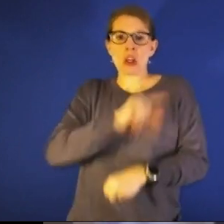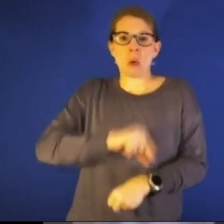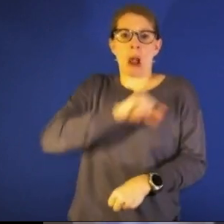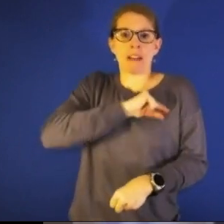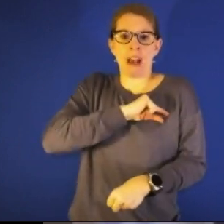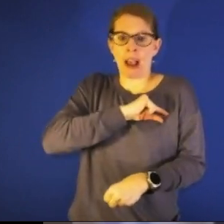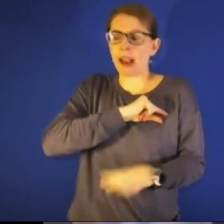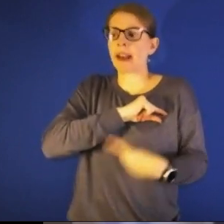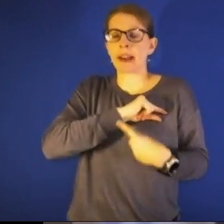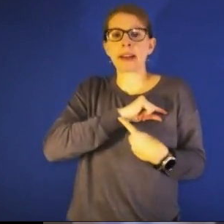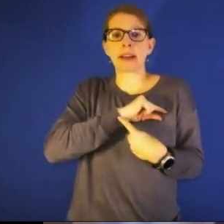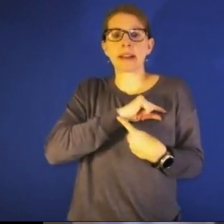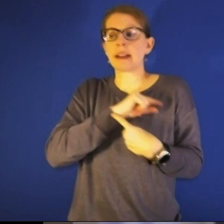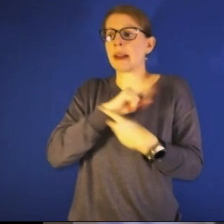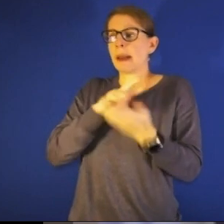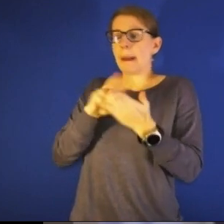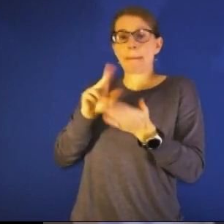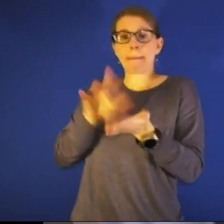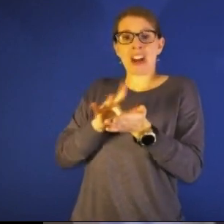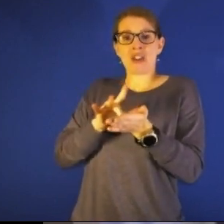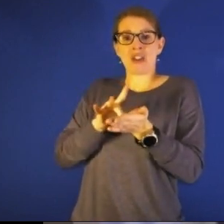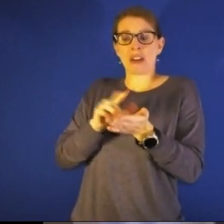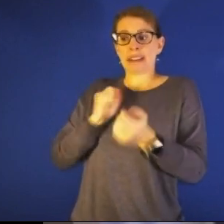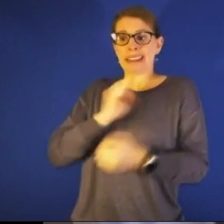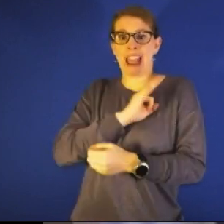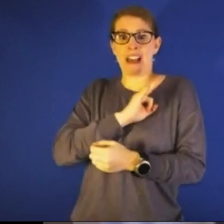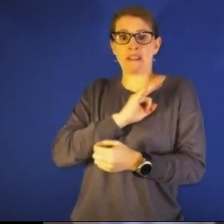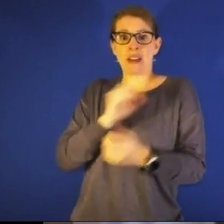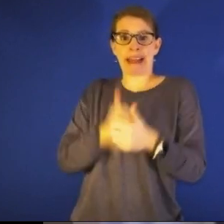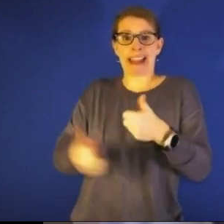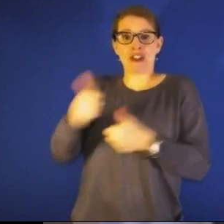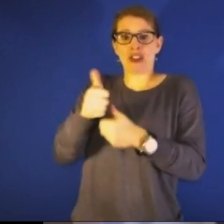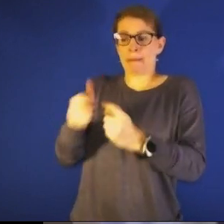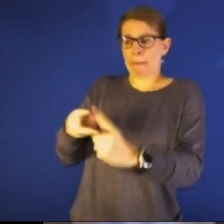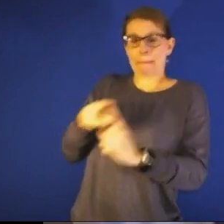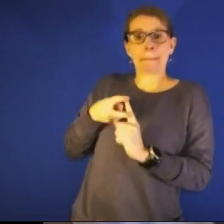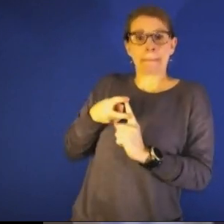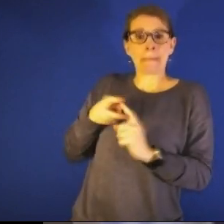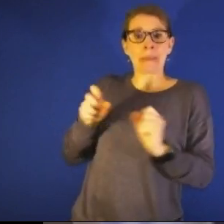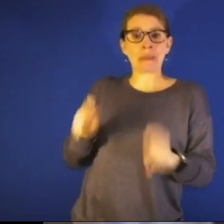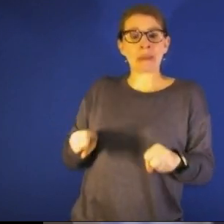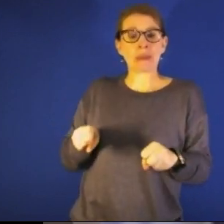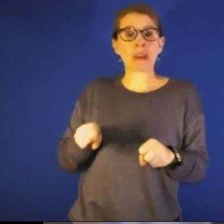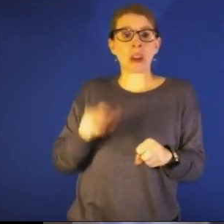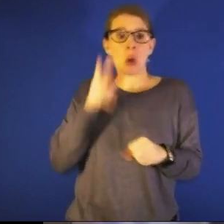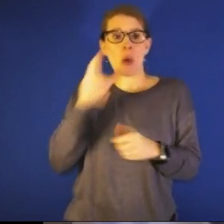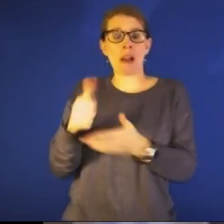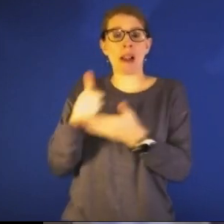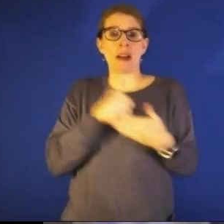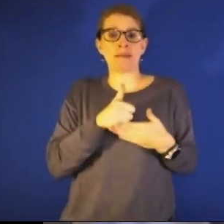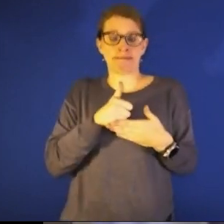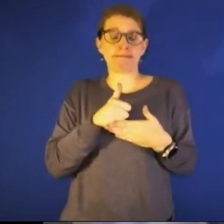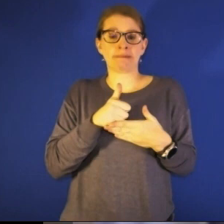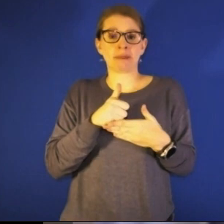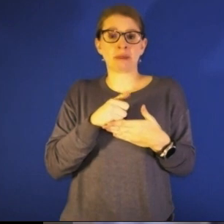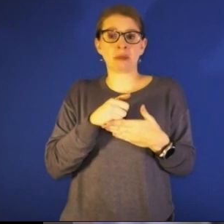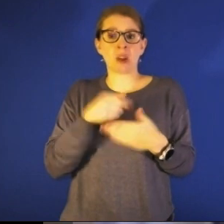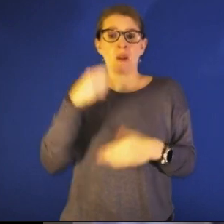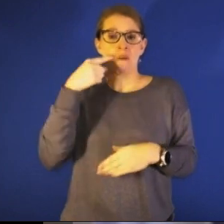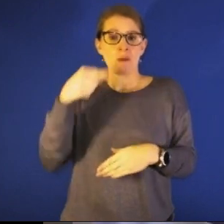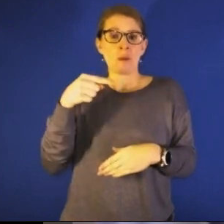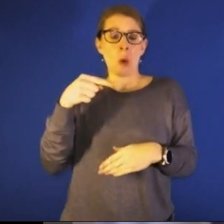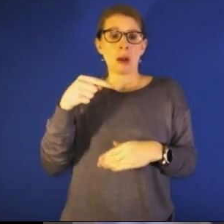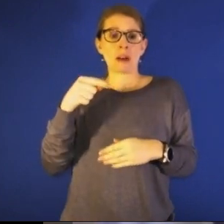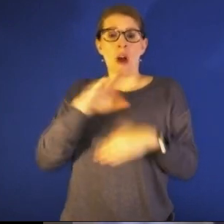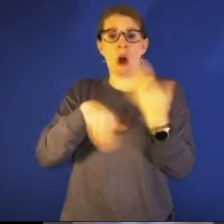brought on by our medical staff leadership in our facilities throughout the state, and it's going to make a big difference. I'm going to steal something from